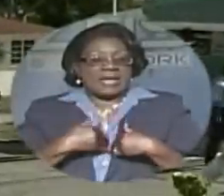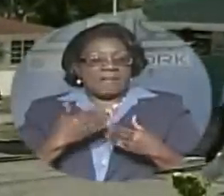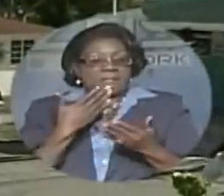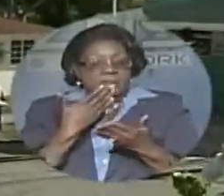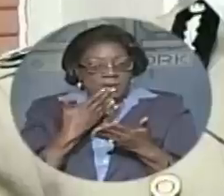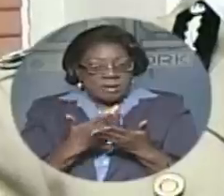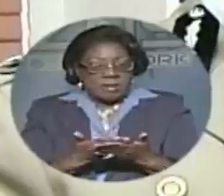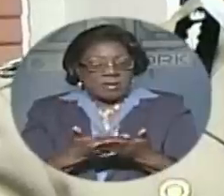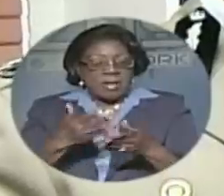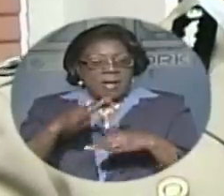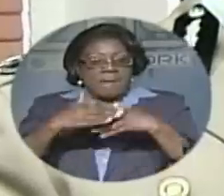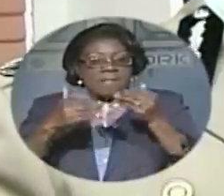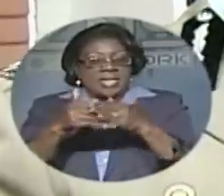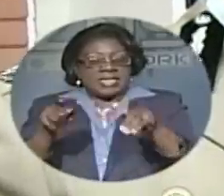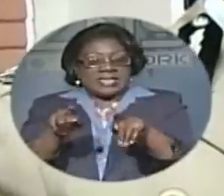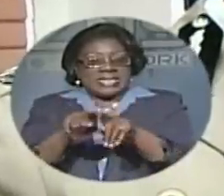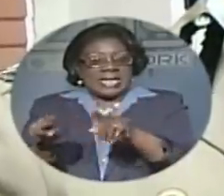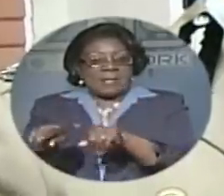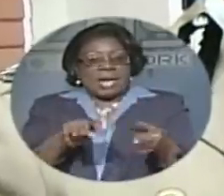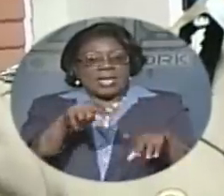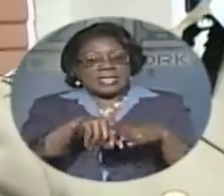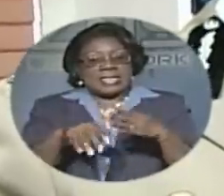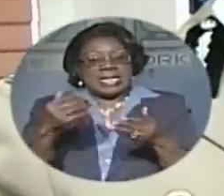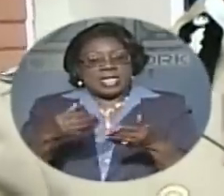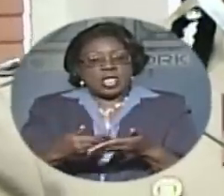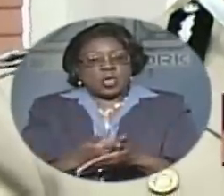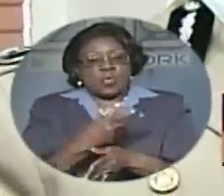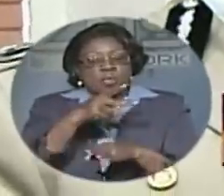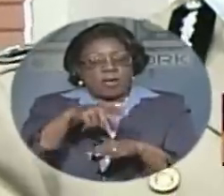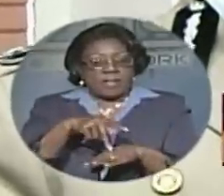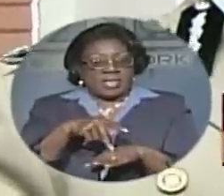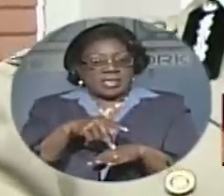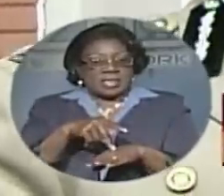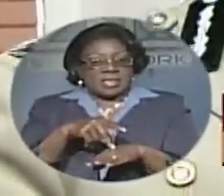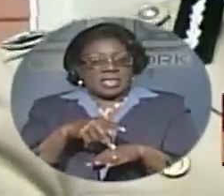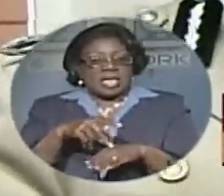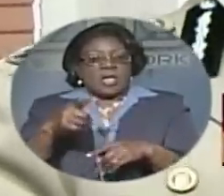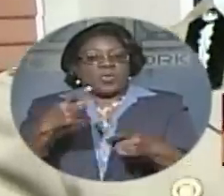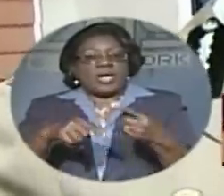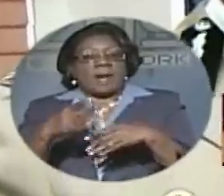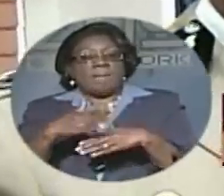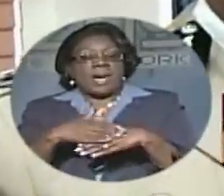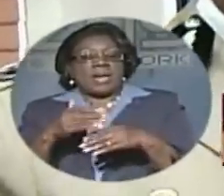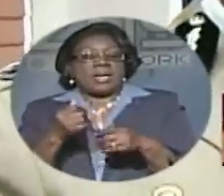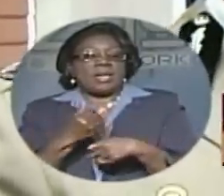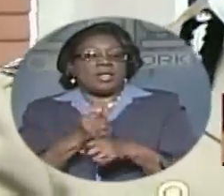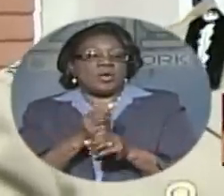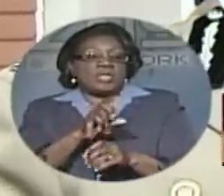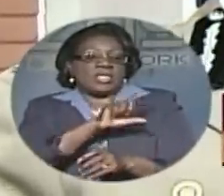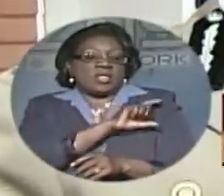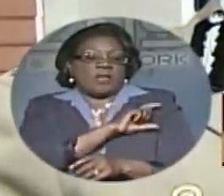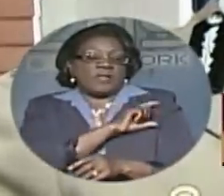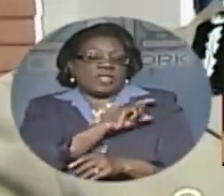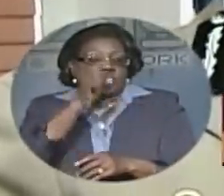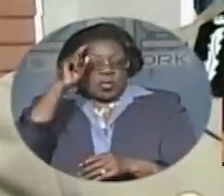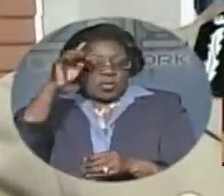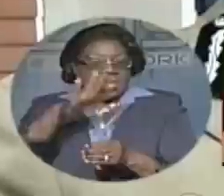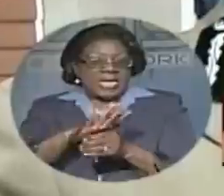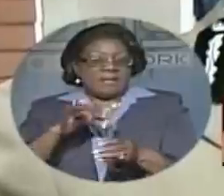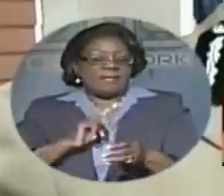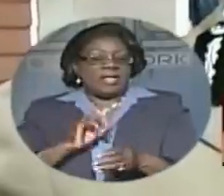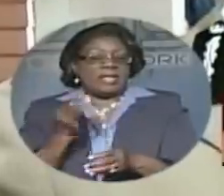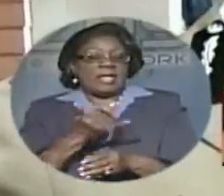Bahama. We made promises a few short months ago that we'd come back and cause these officers to believe that we truly